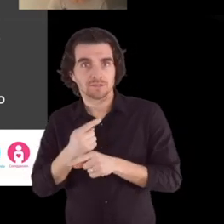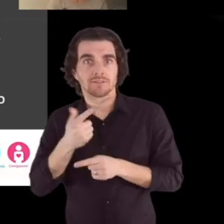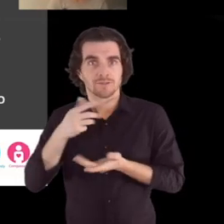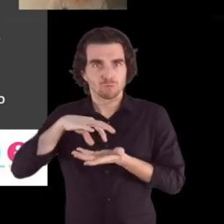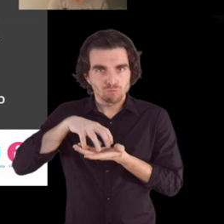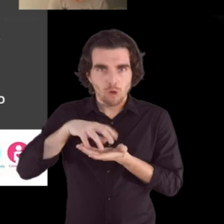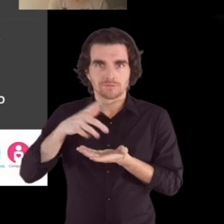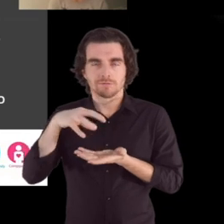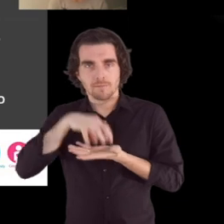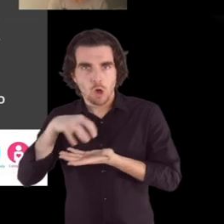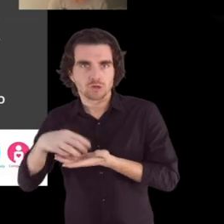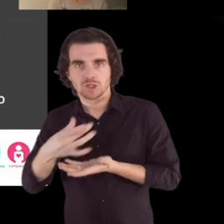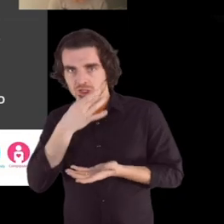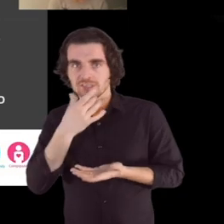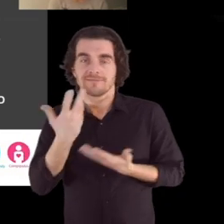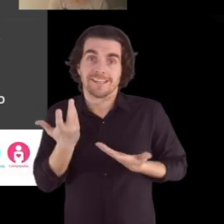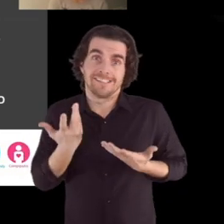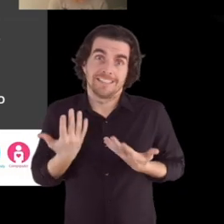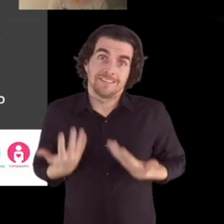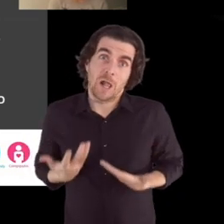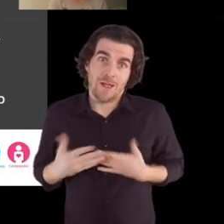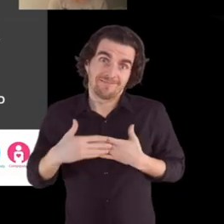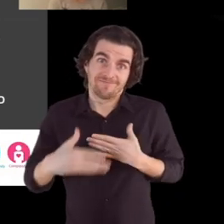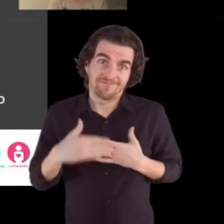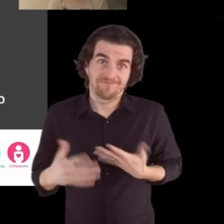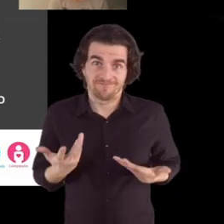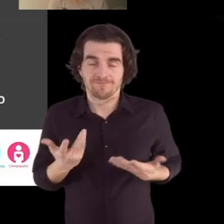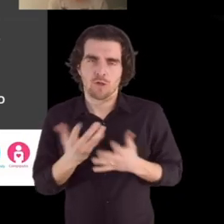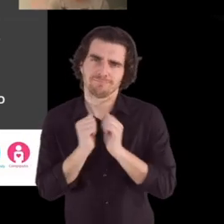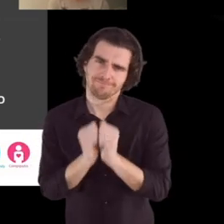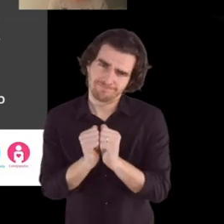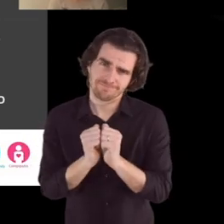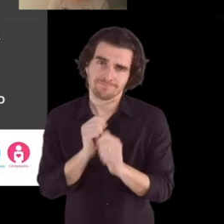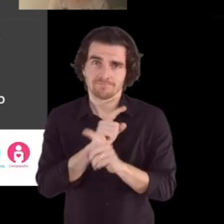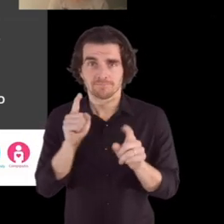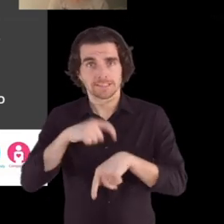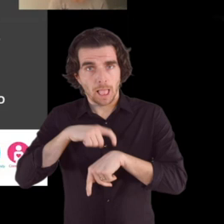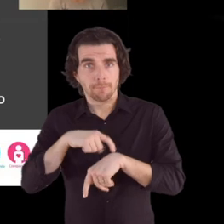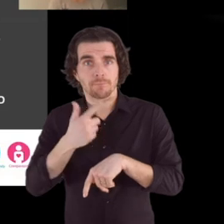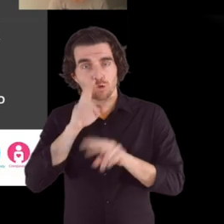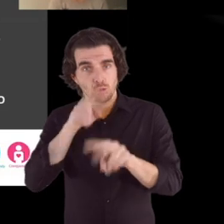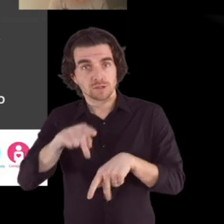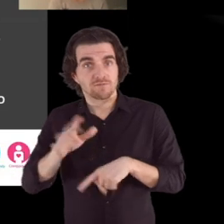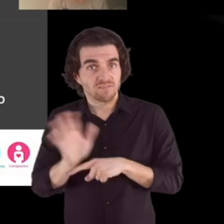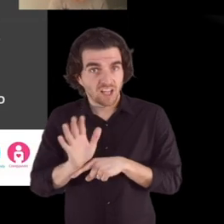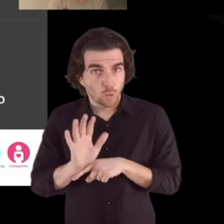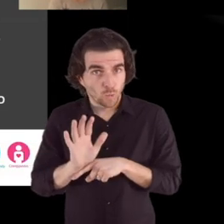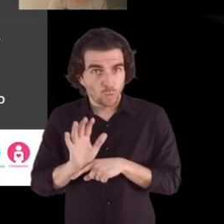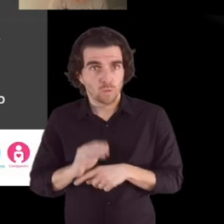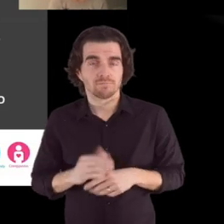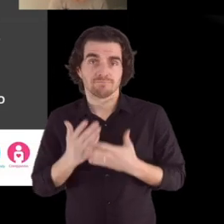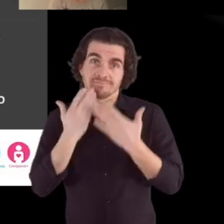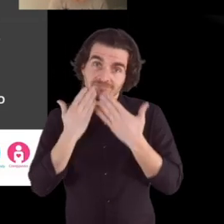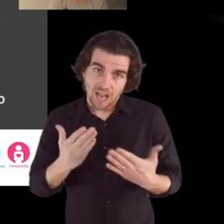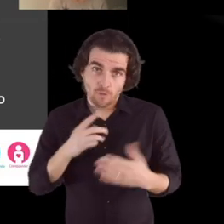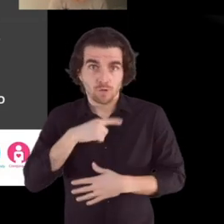have tea and coffee, and we'll look after you with scones and buns. But for now, this is the only way that we can do it, and we really appreciate people taking the time to